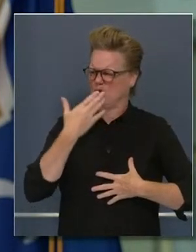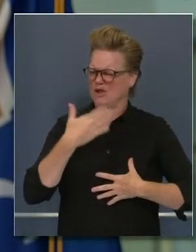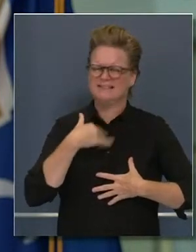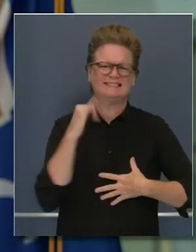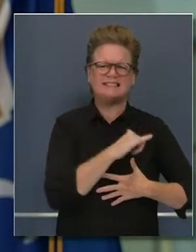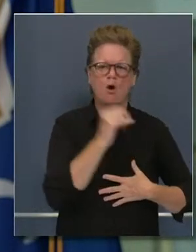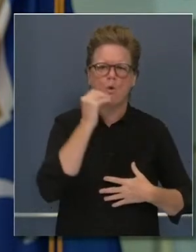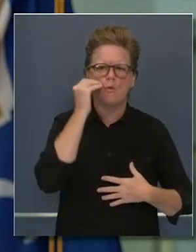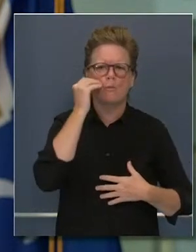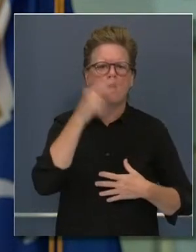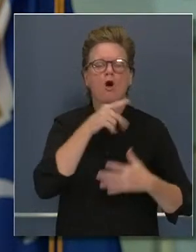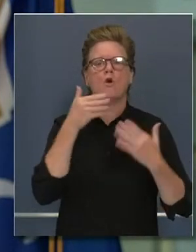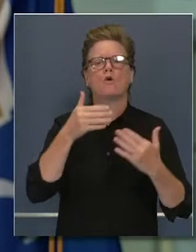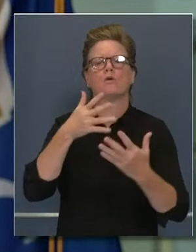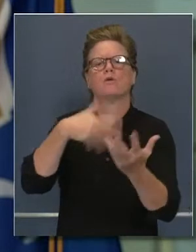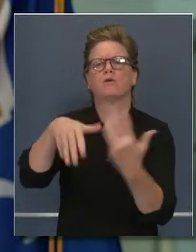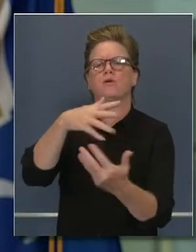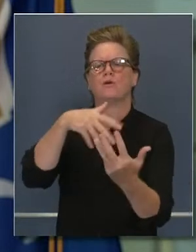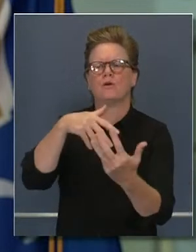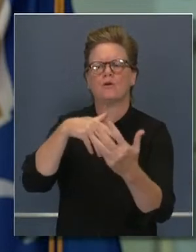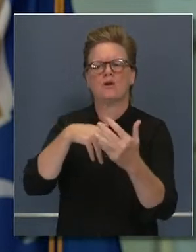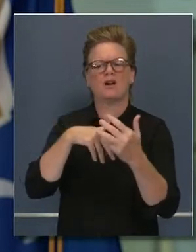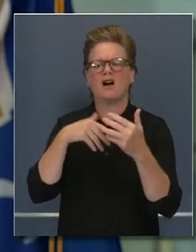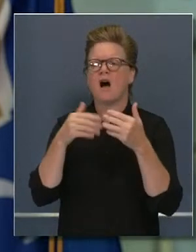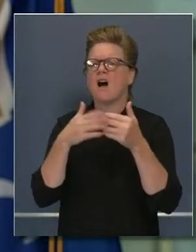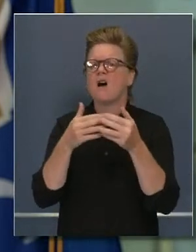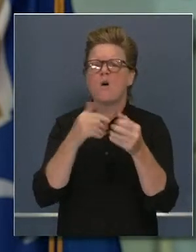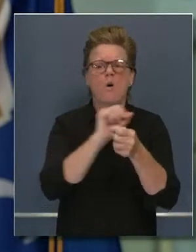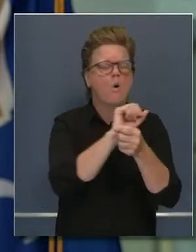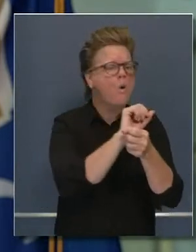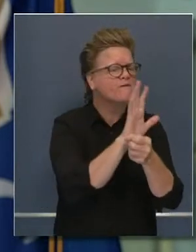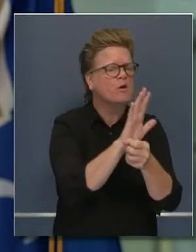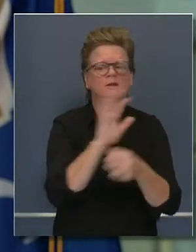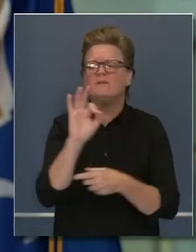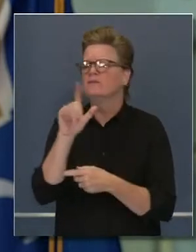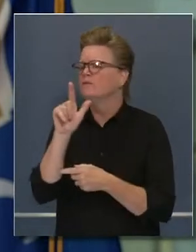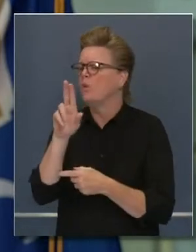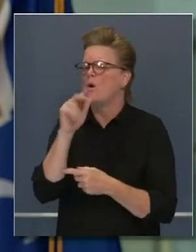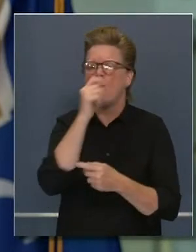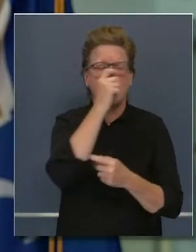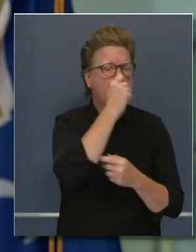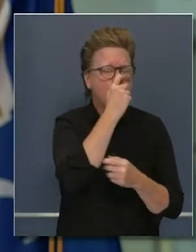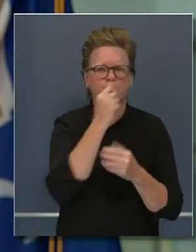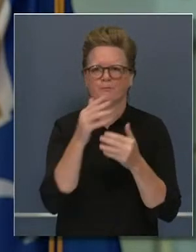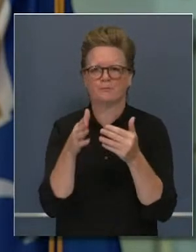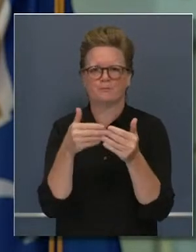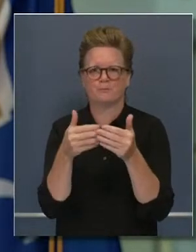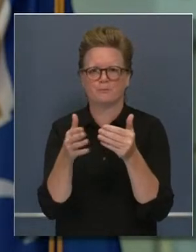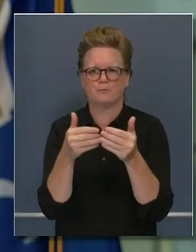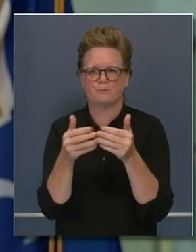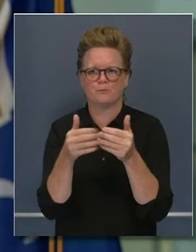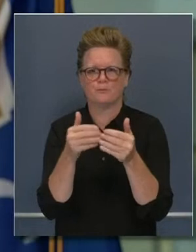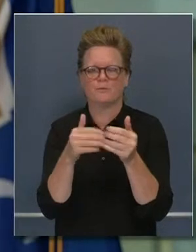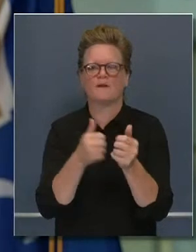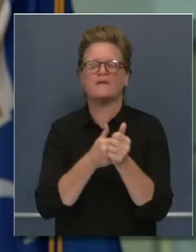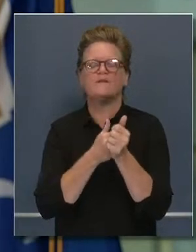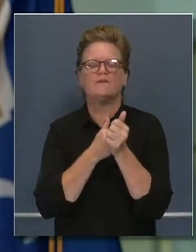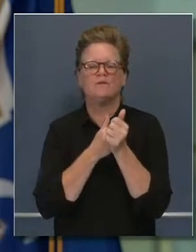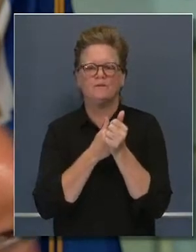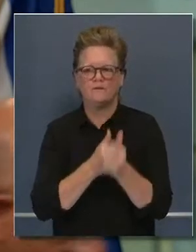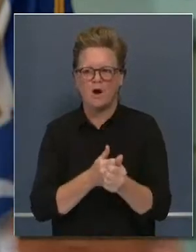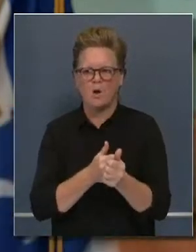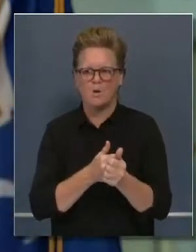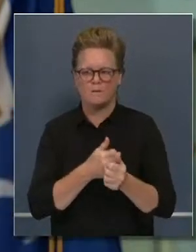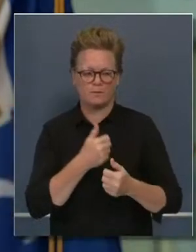COVID, the flu, or anything else, and we keep these infectious diseases in check in California throughout the next many months.